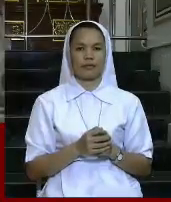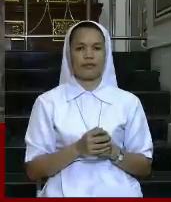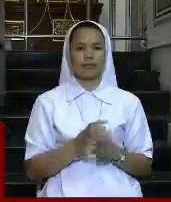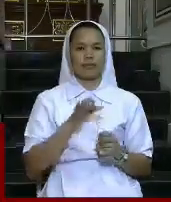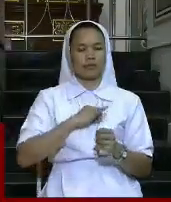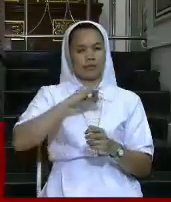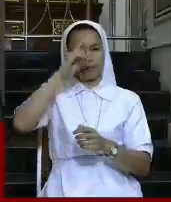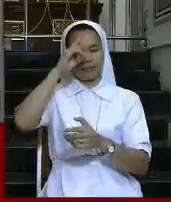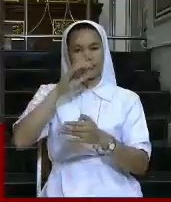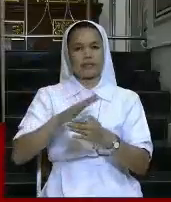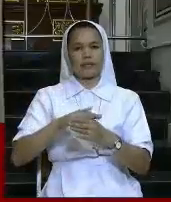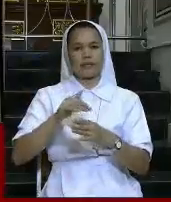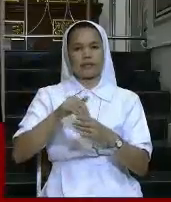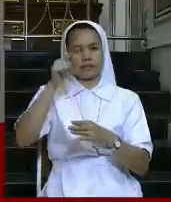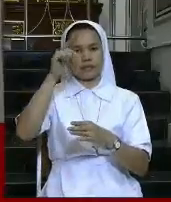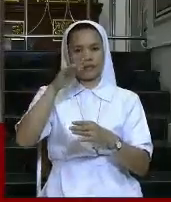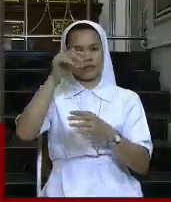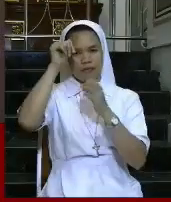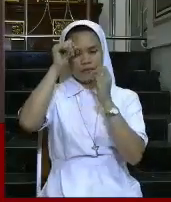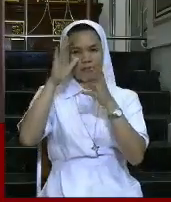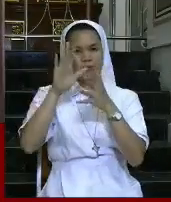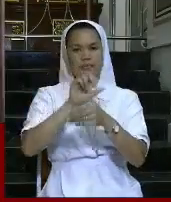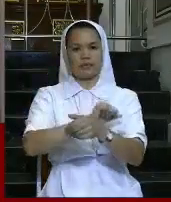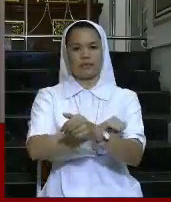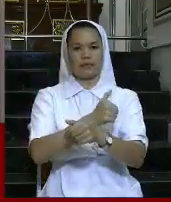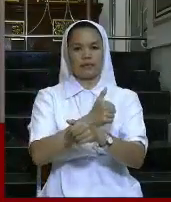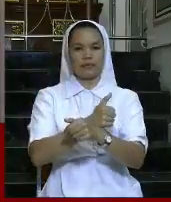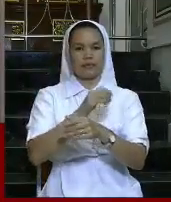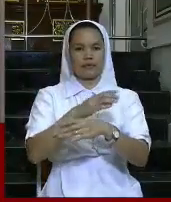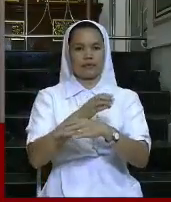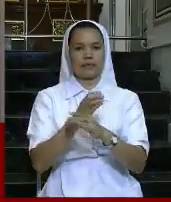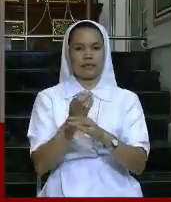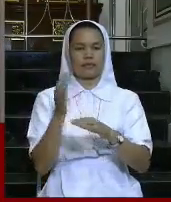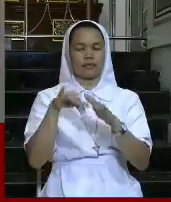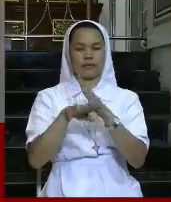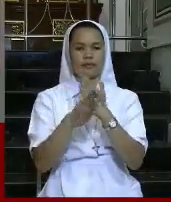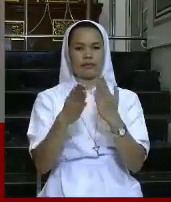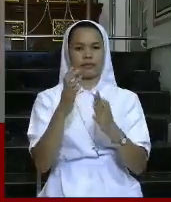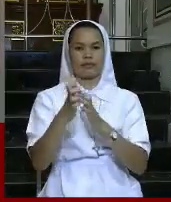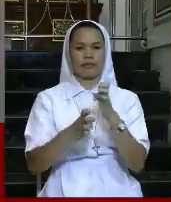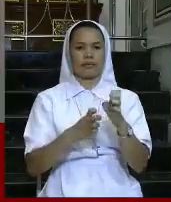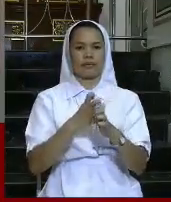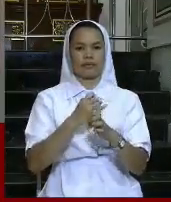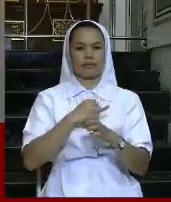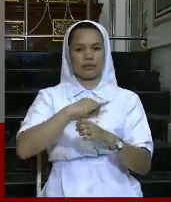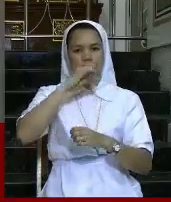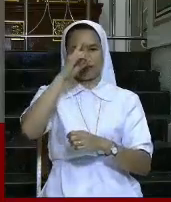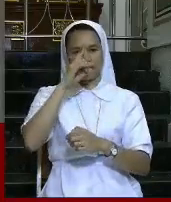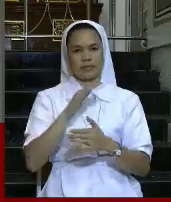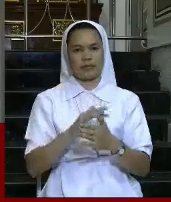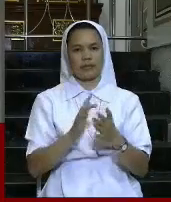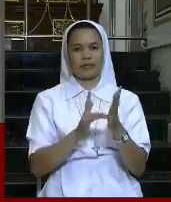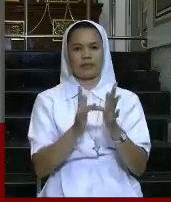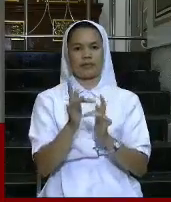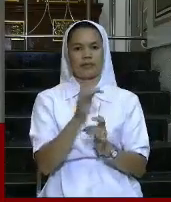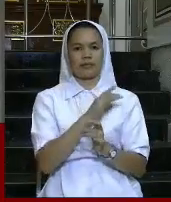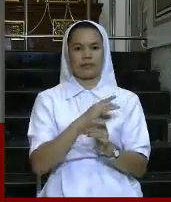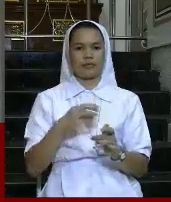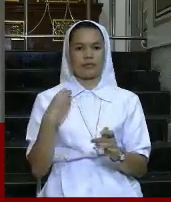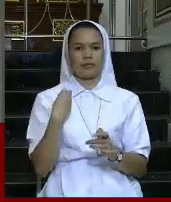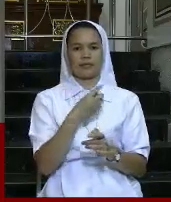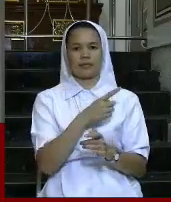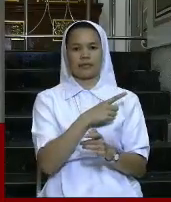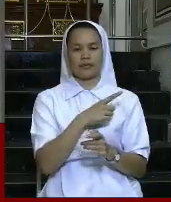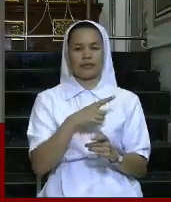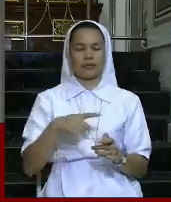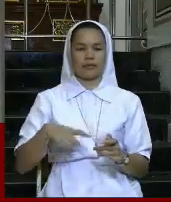I believe in God, the Father Almighty, creator of heaven and earth, and in Jesus Christ, his only Son,